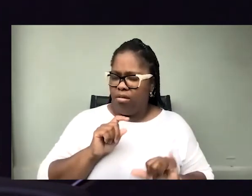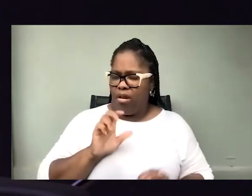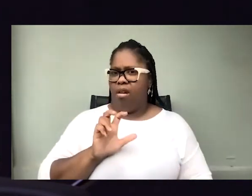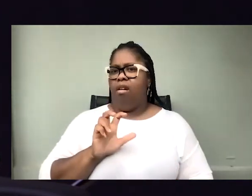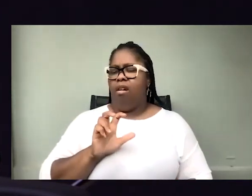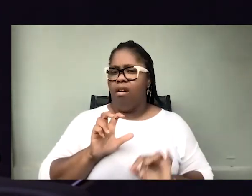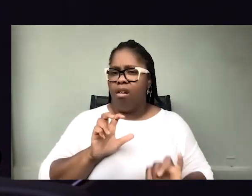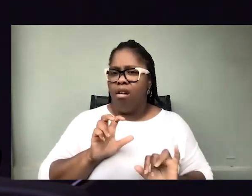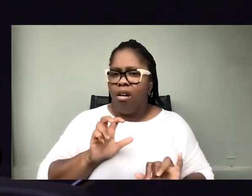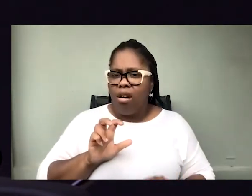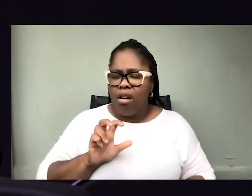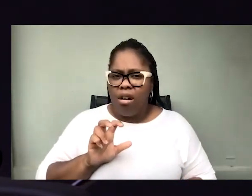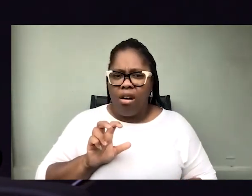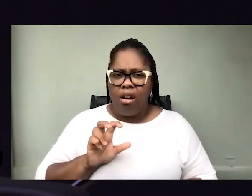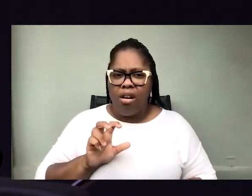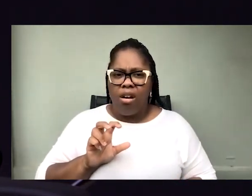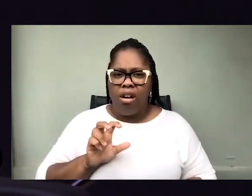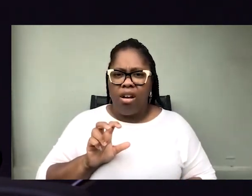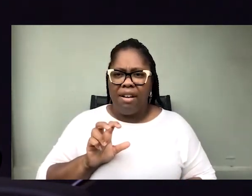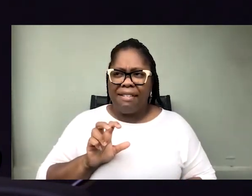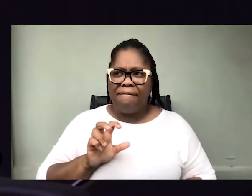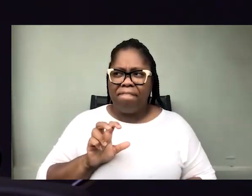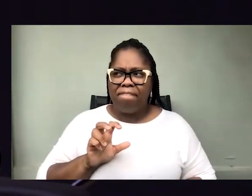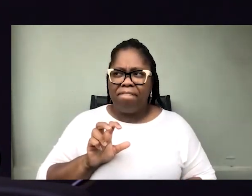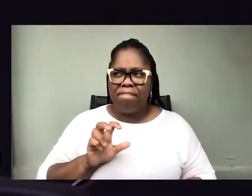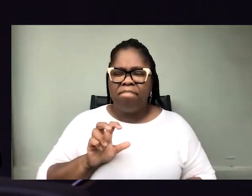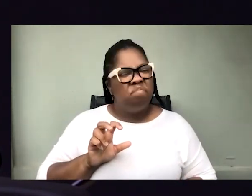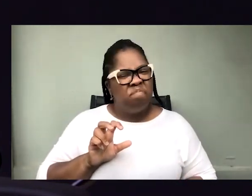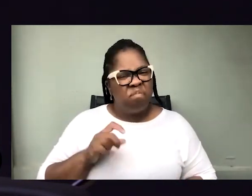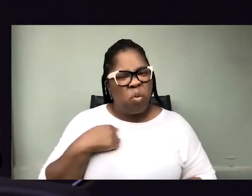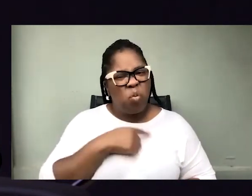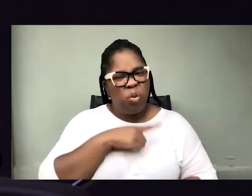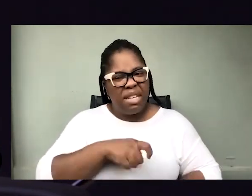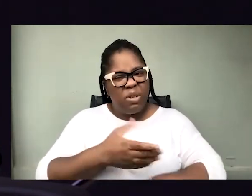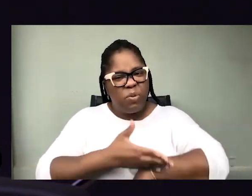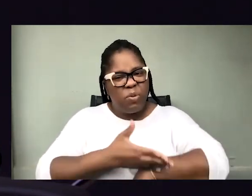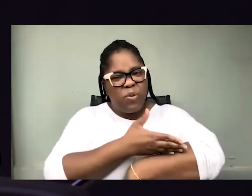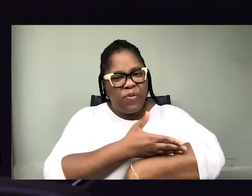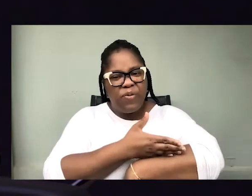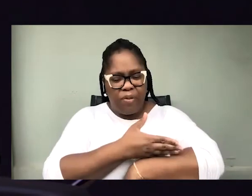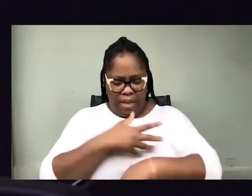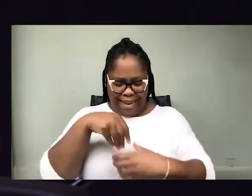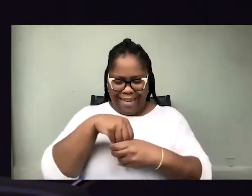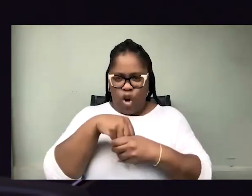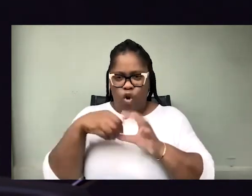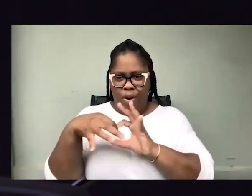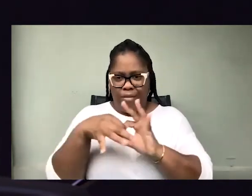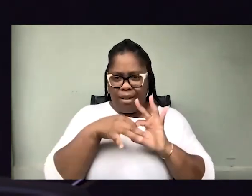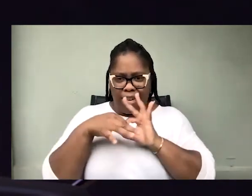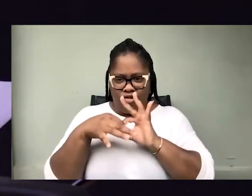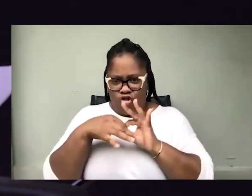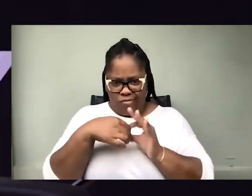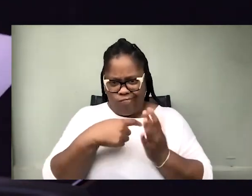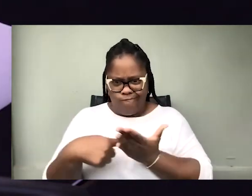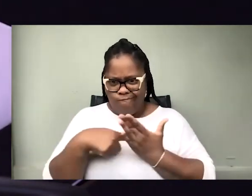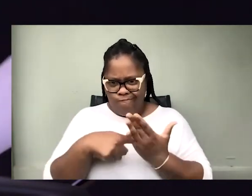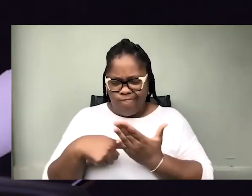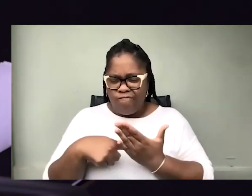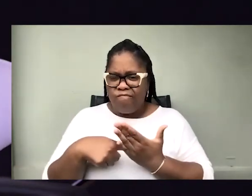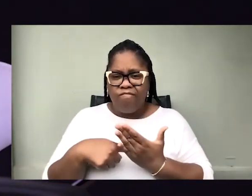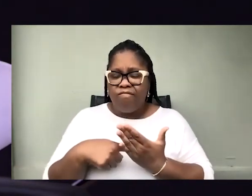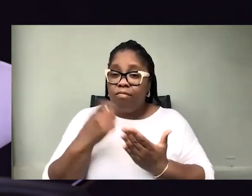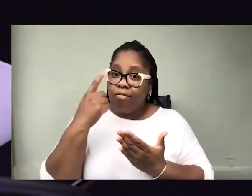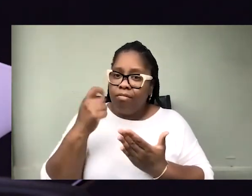that we need to do a better job of connecting internally, because if in such a